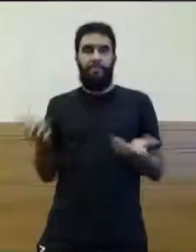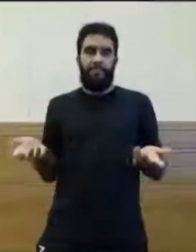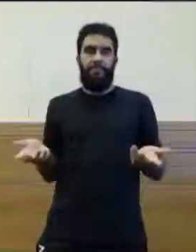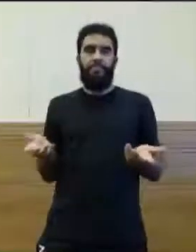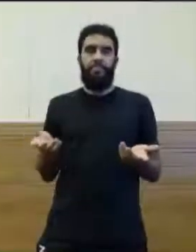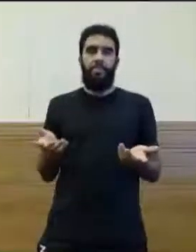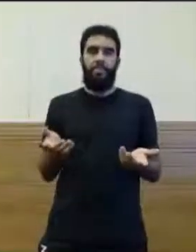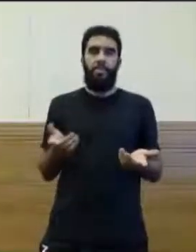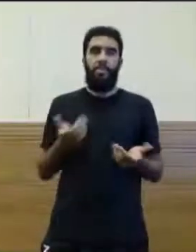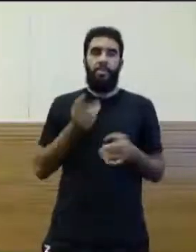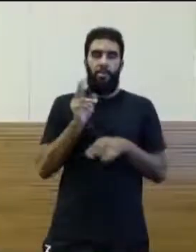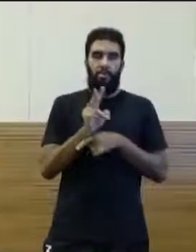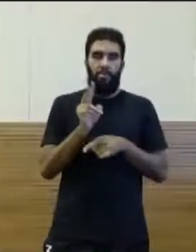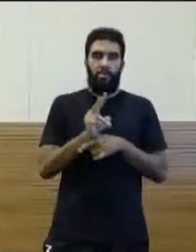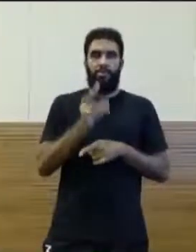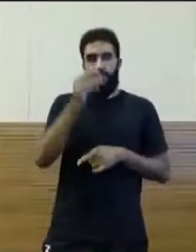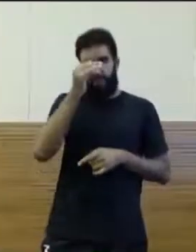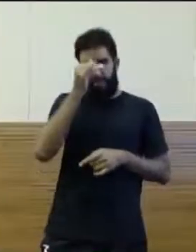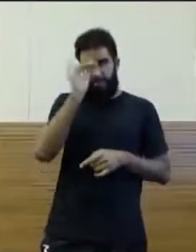specialists.